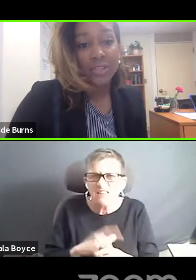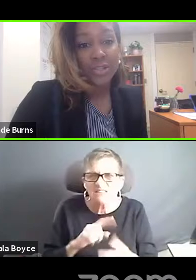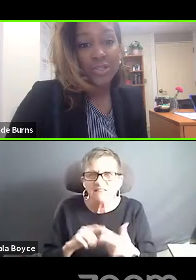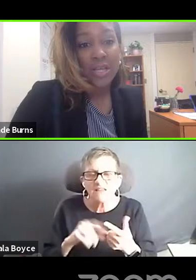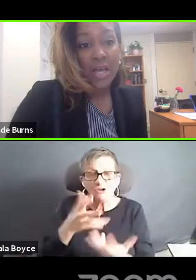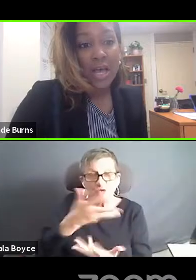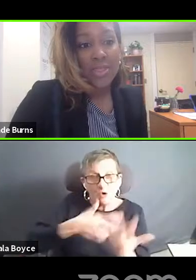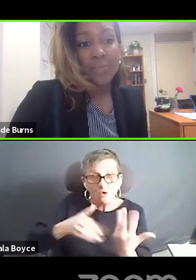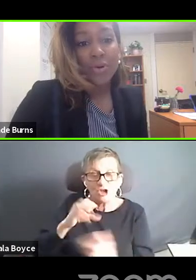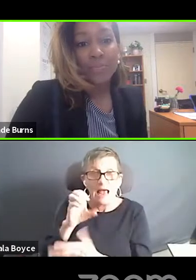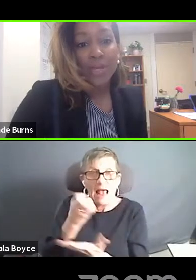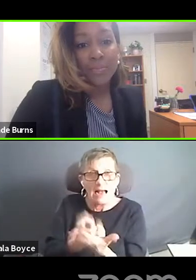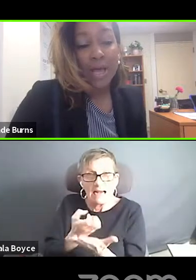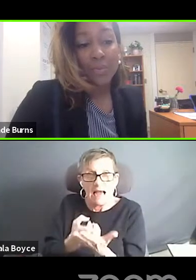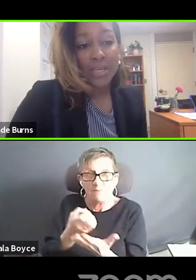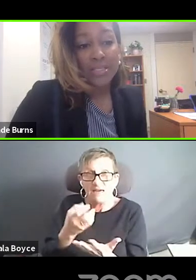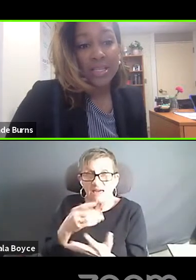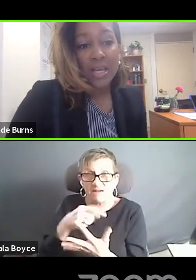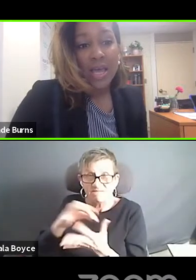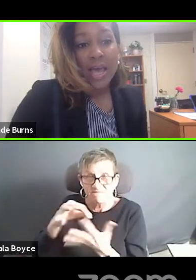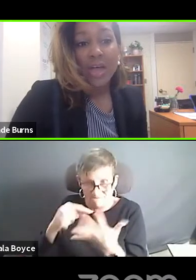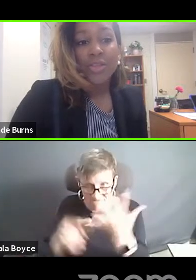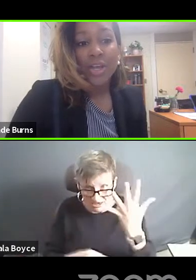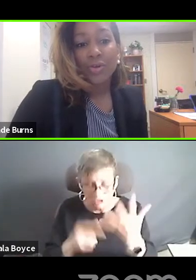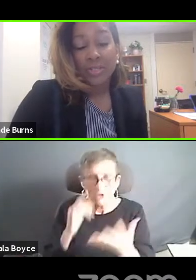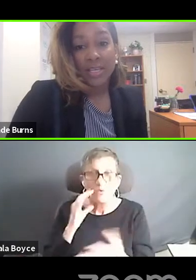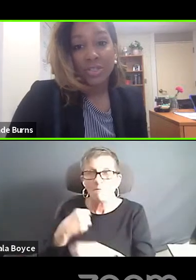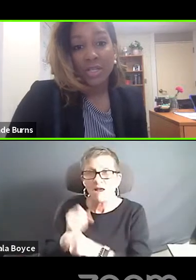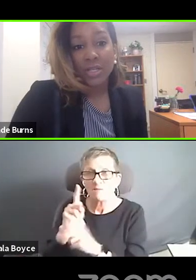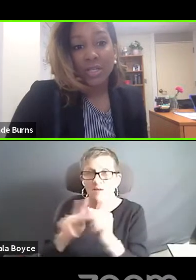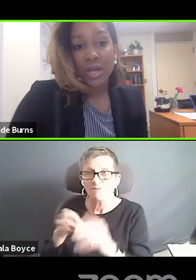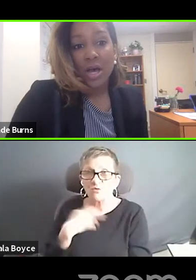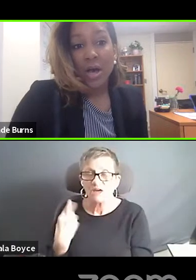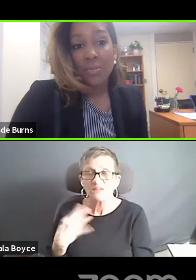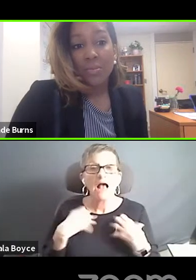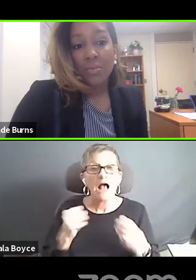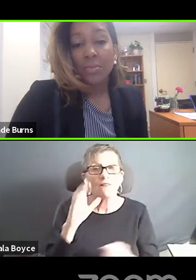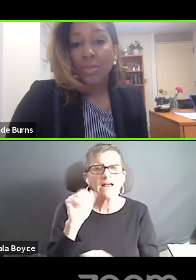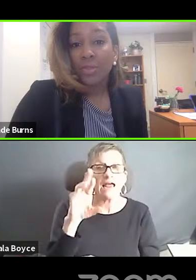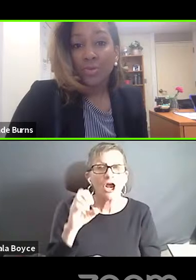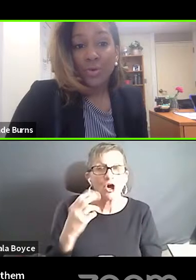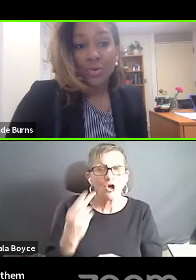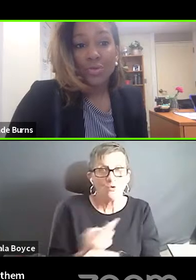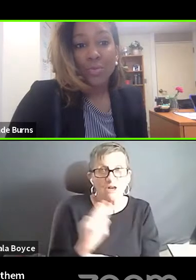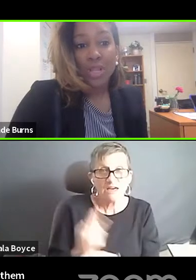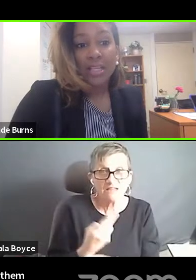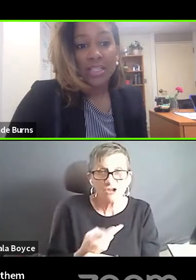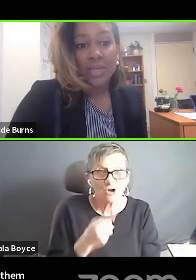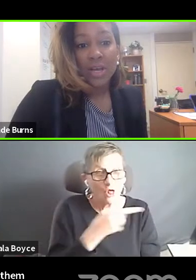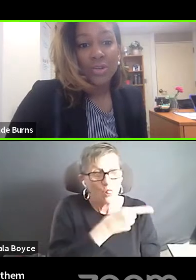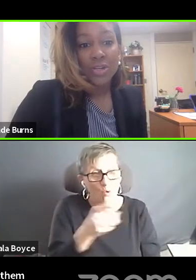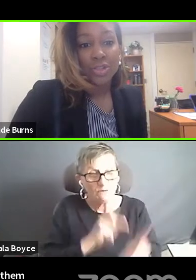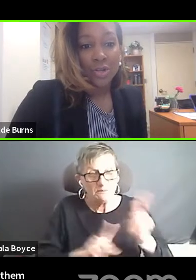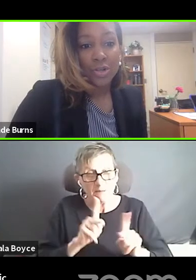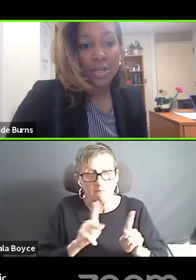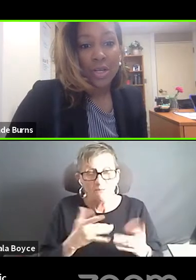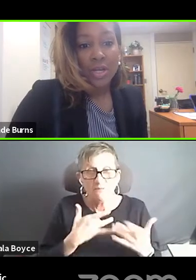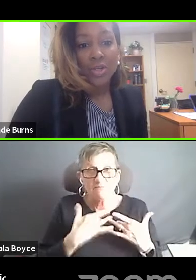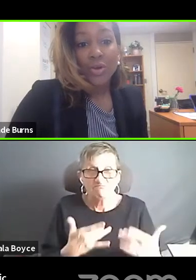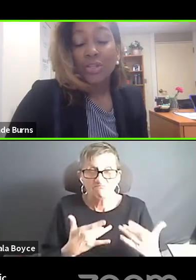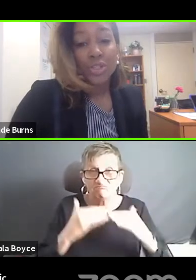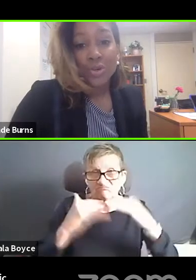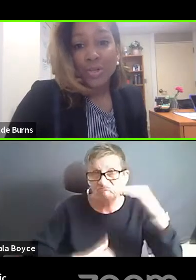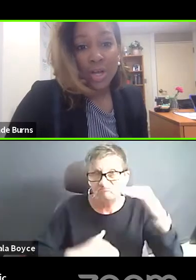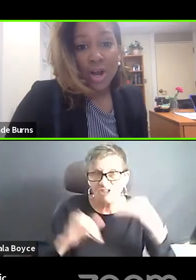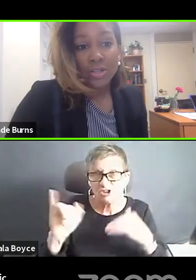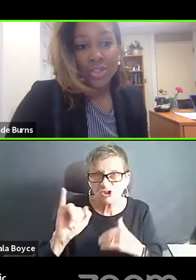socioeconomic factors that put people at risk. Healthcare utilization, those folks who are more likely to be underinsured.